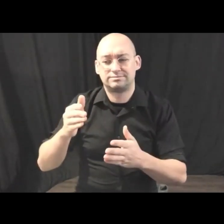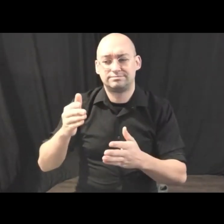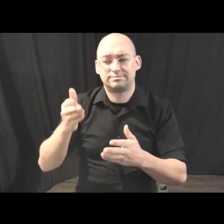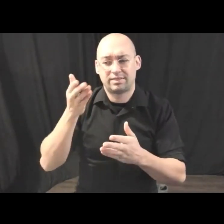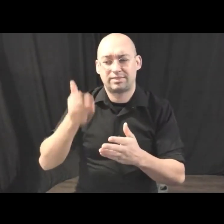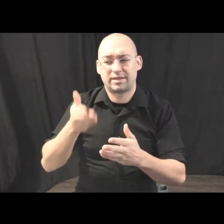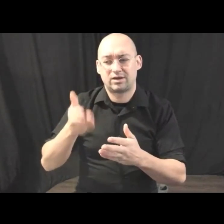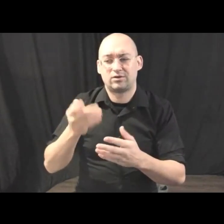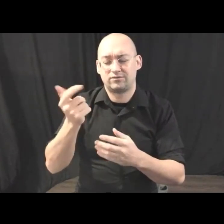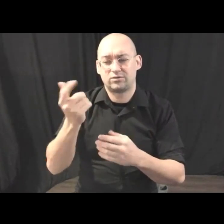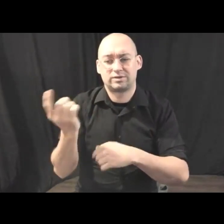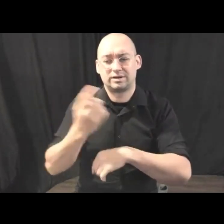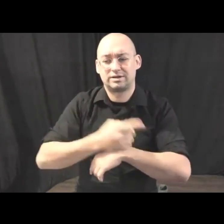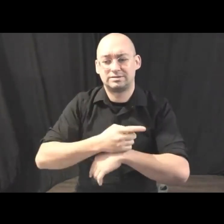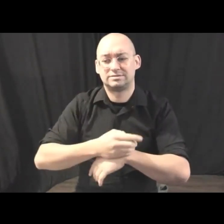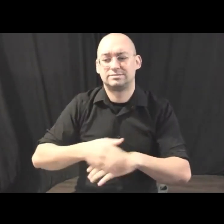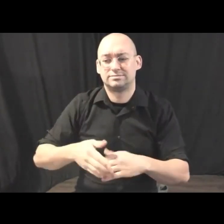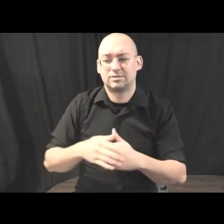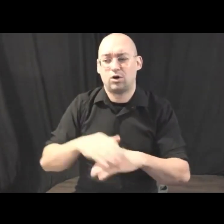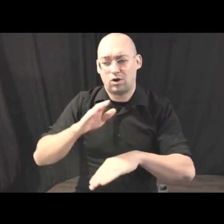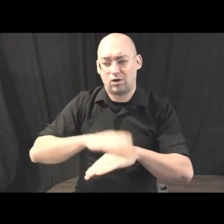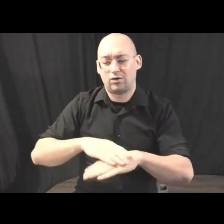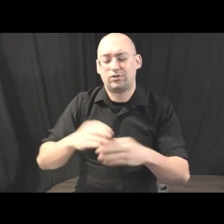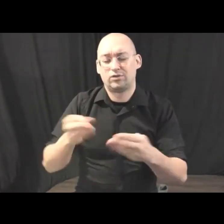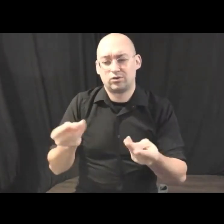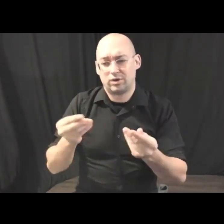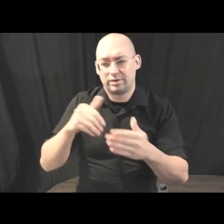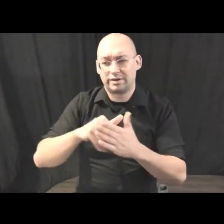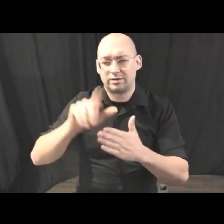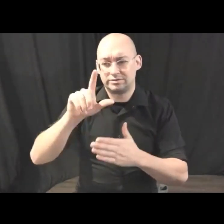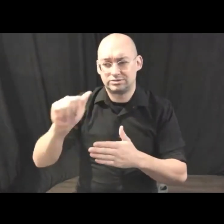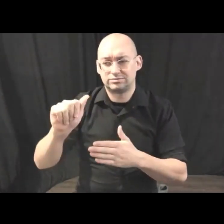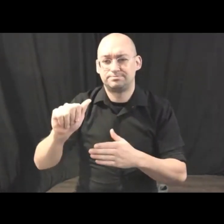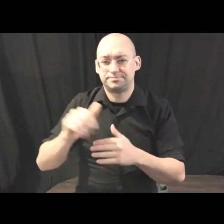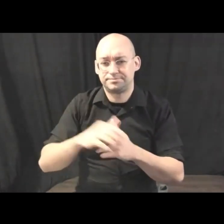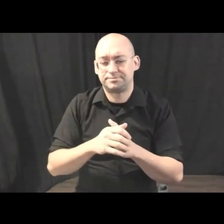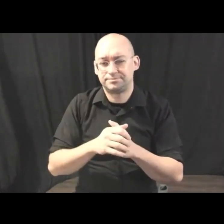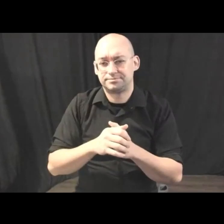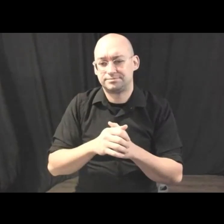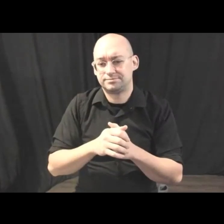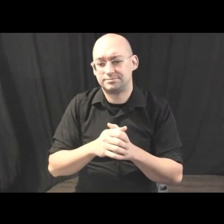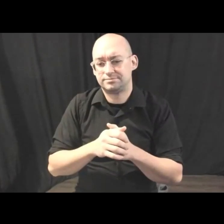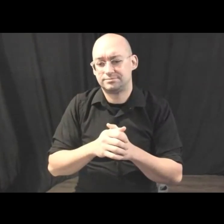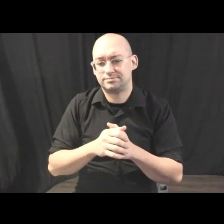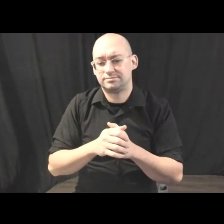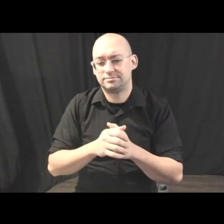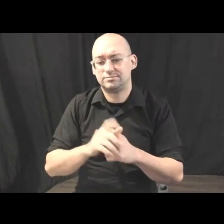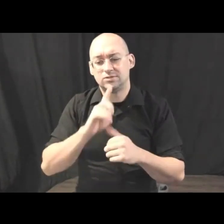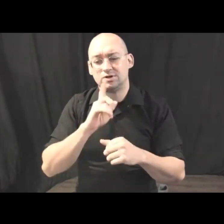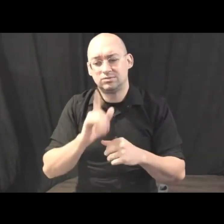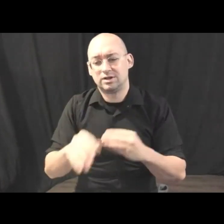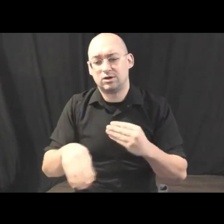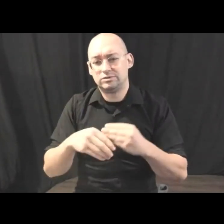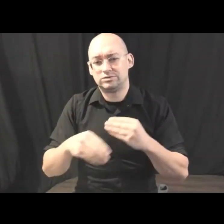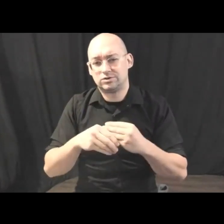couple of days, right? He has been on the ground in Los Angeles through the course of this entire event, and really also doing the same